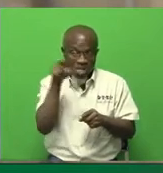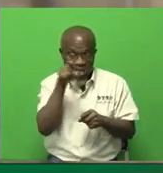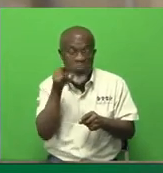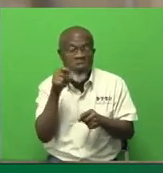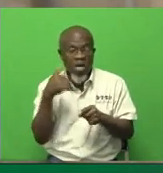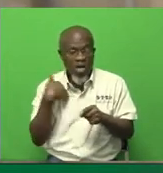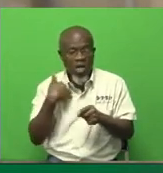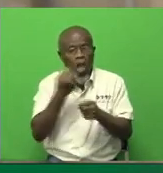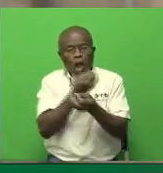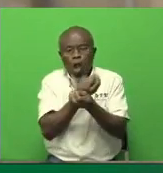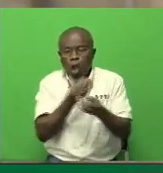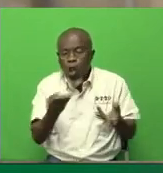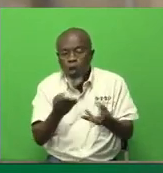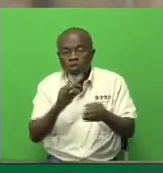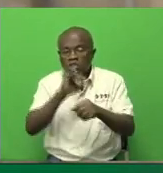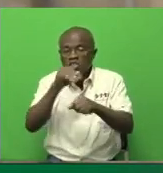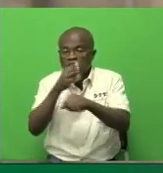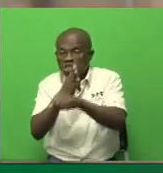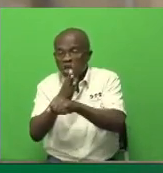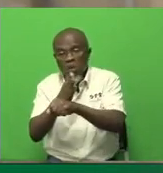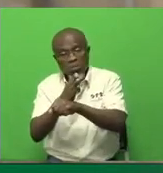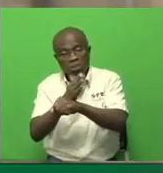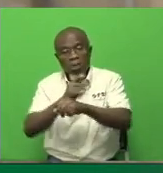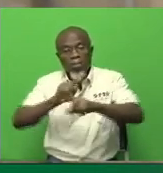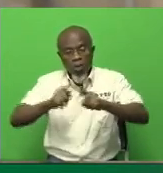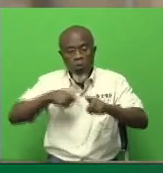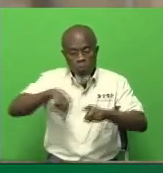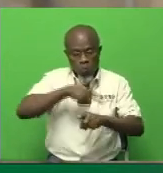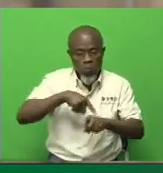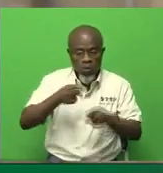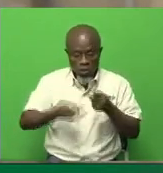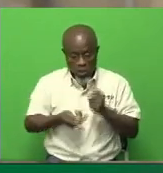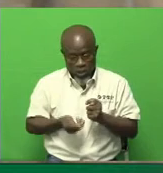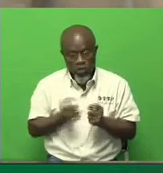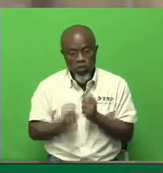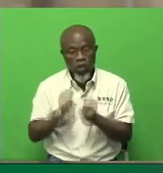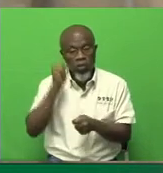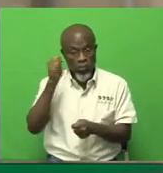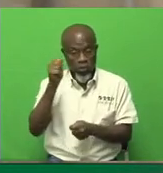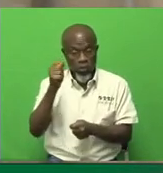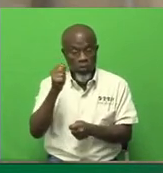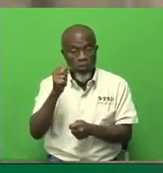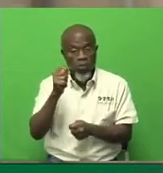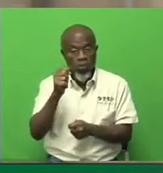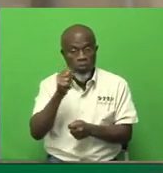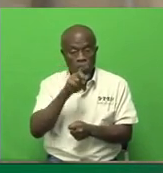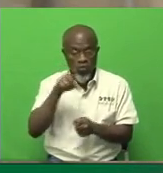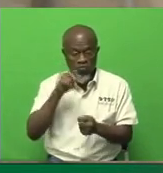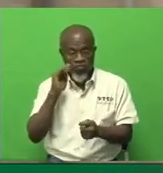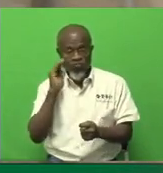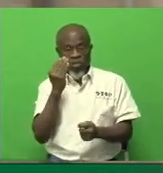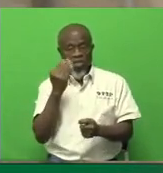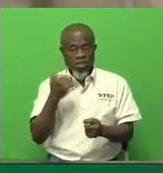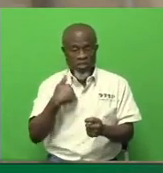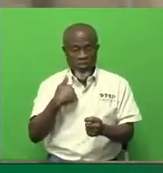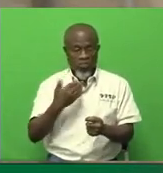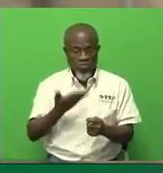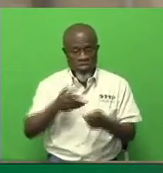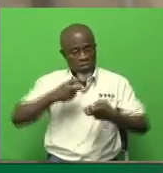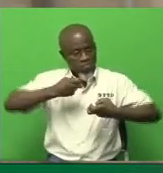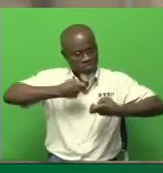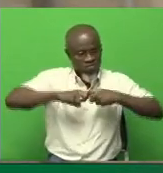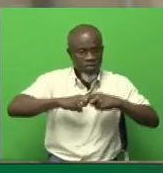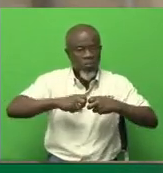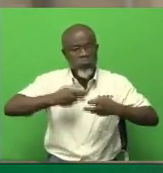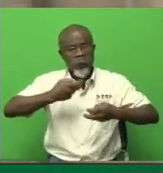but we as a country we have decided that face with difficult circumstances we will